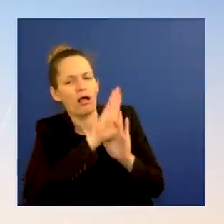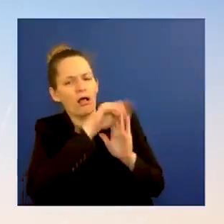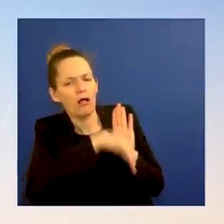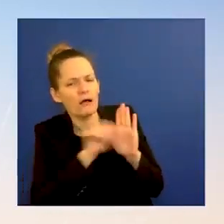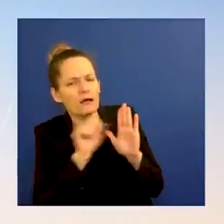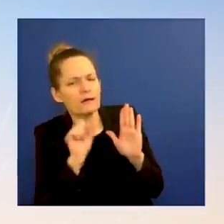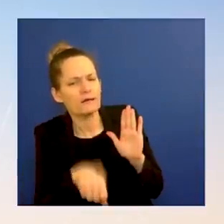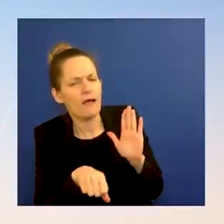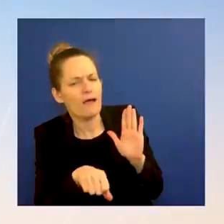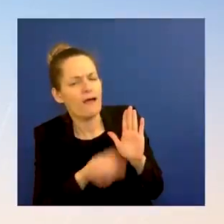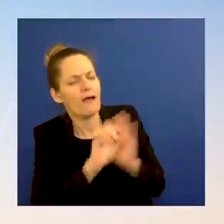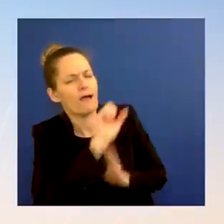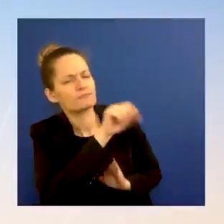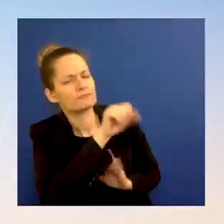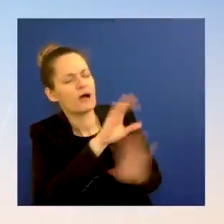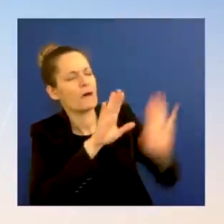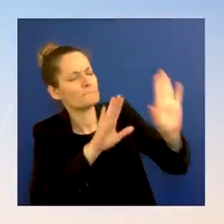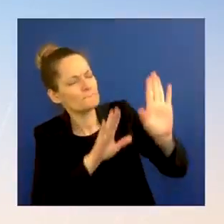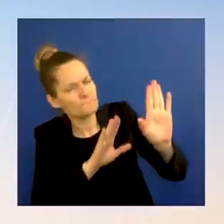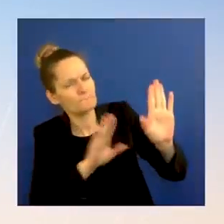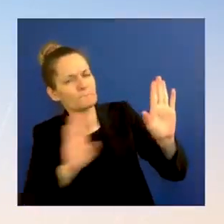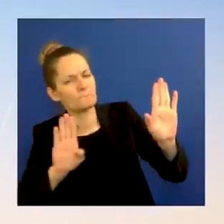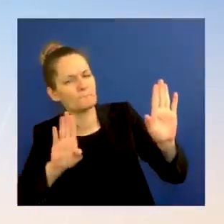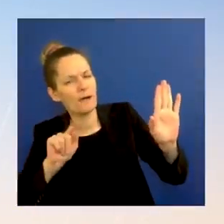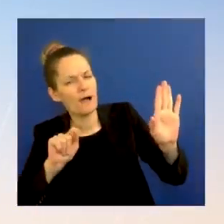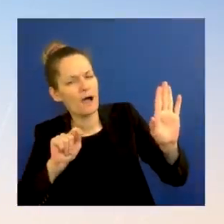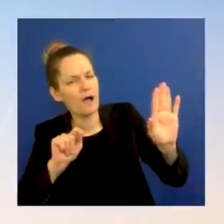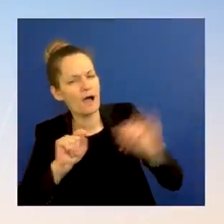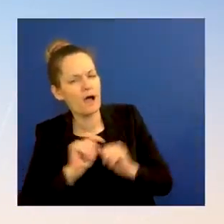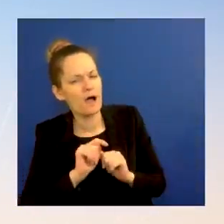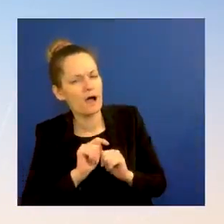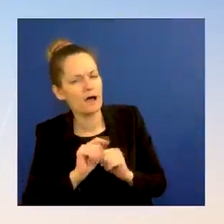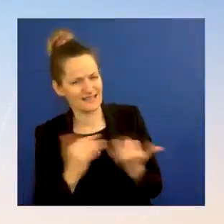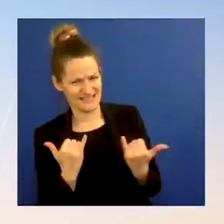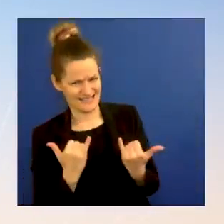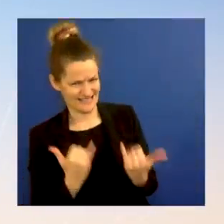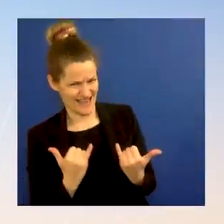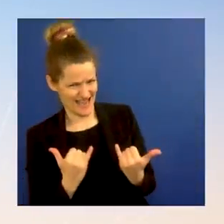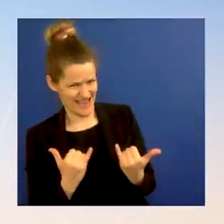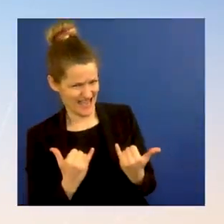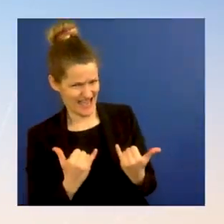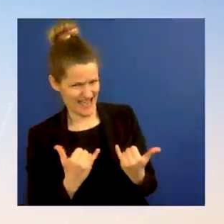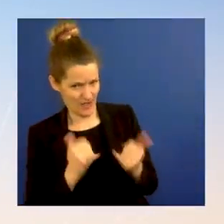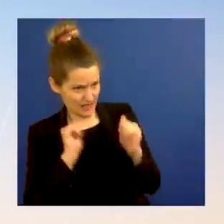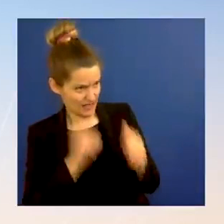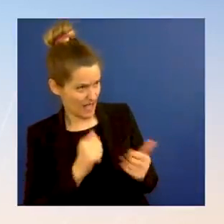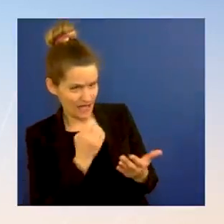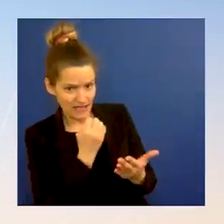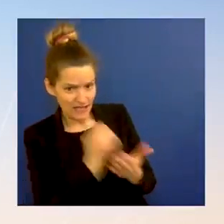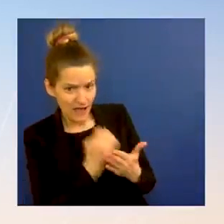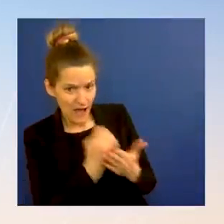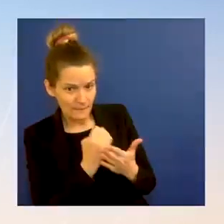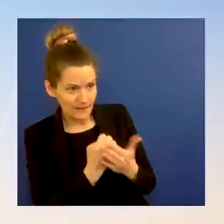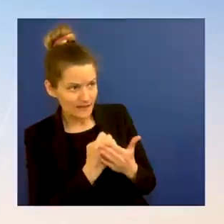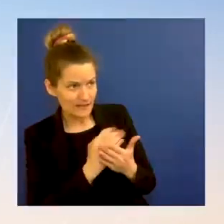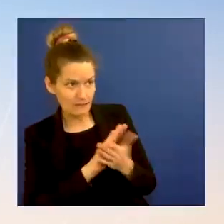the spikes we've seen in commodities, just the general environment, before the threat of tipping into a recession becomes real at this